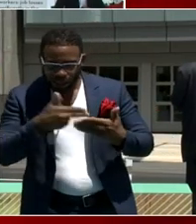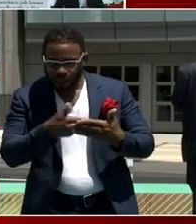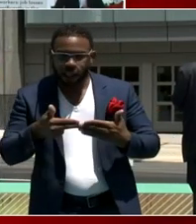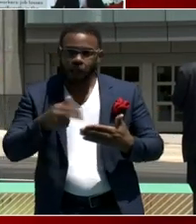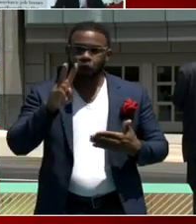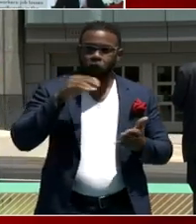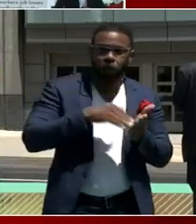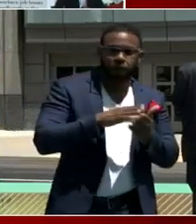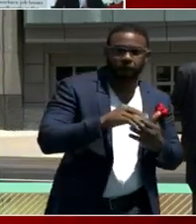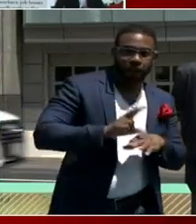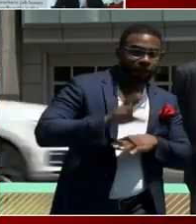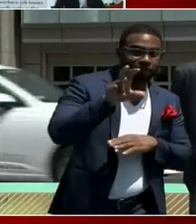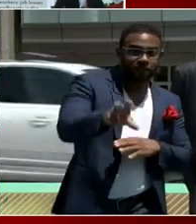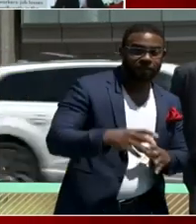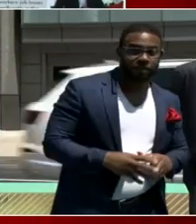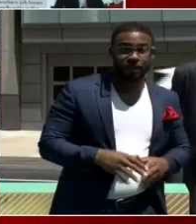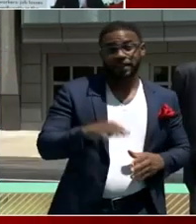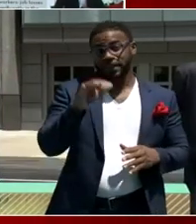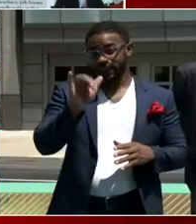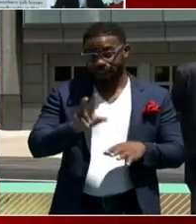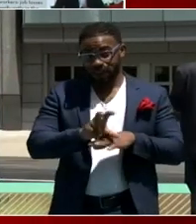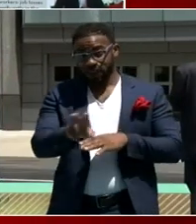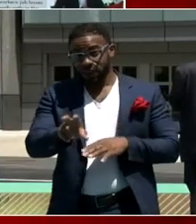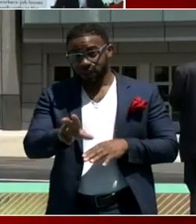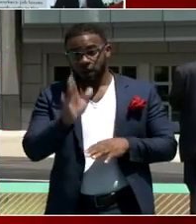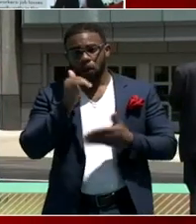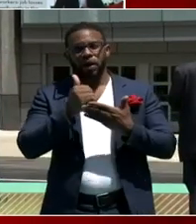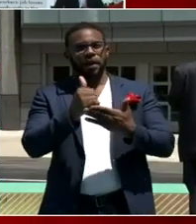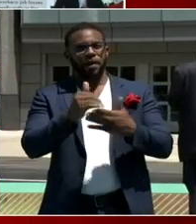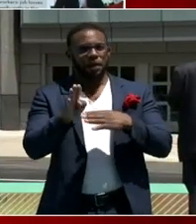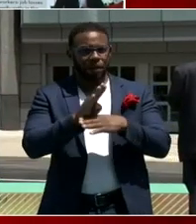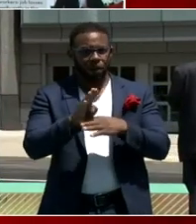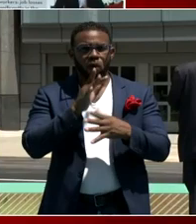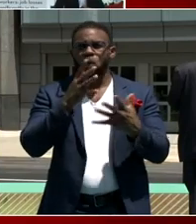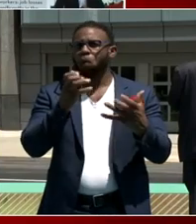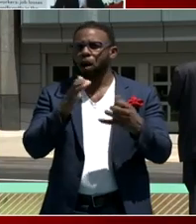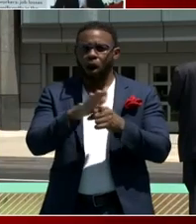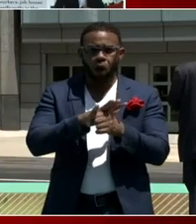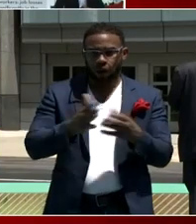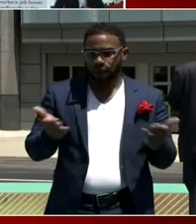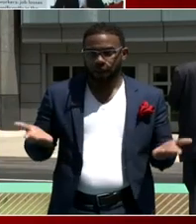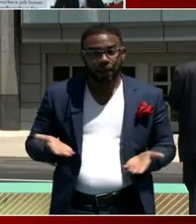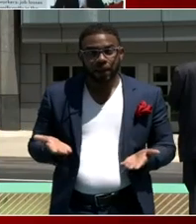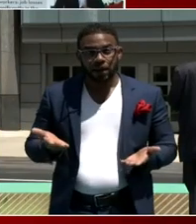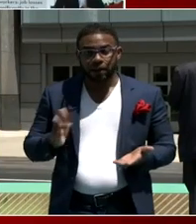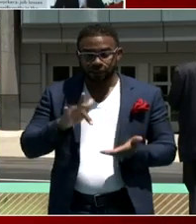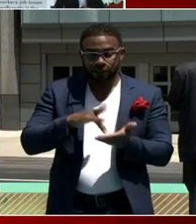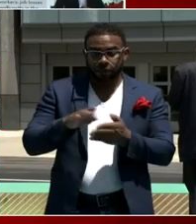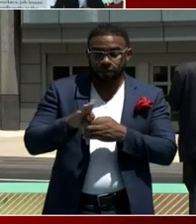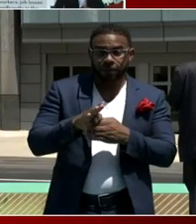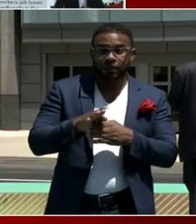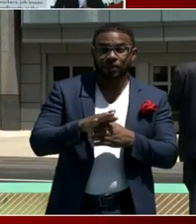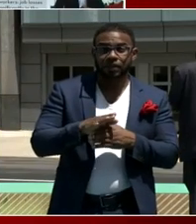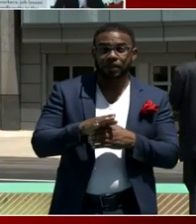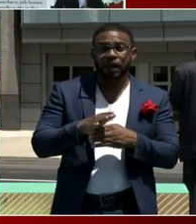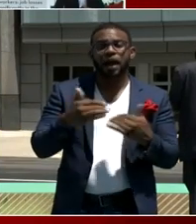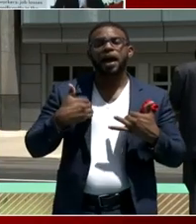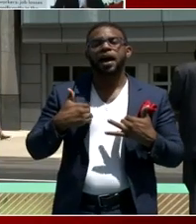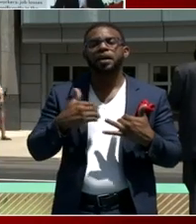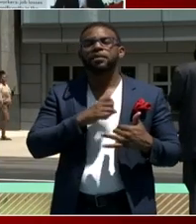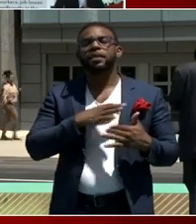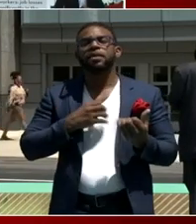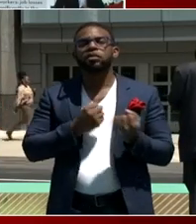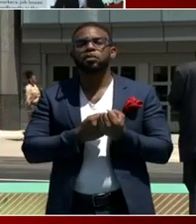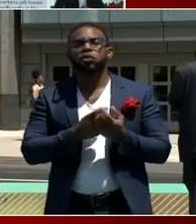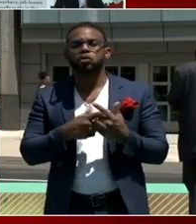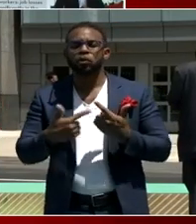a $2 million investment. That investment is going to help businesses who want to locate here in the Central Business District have the staff